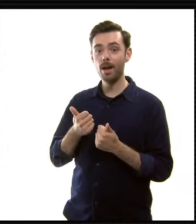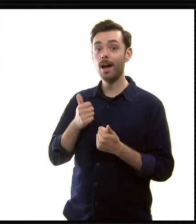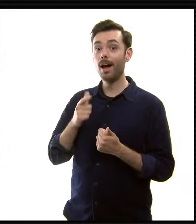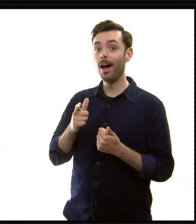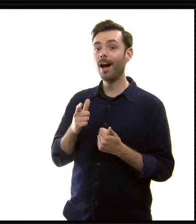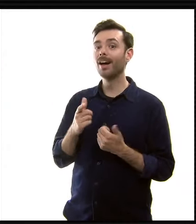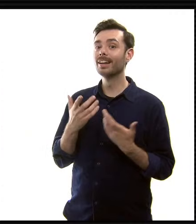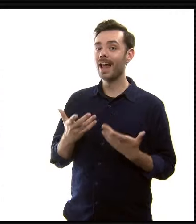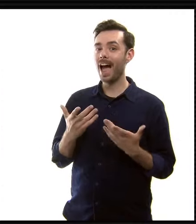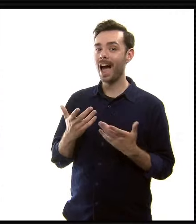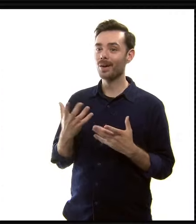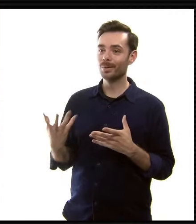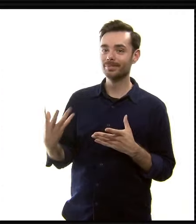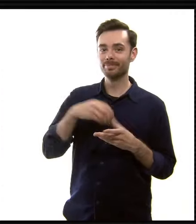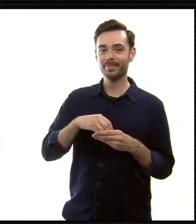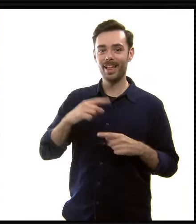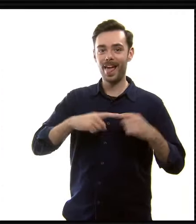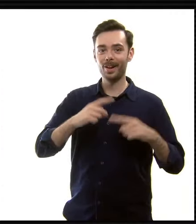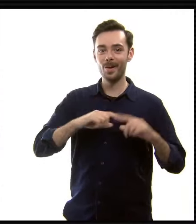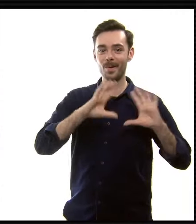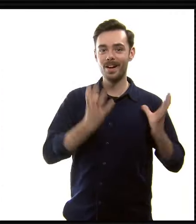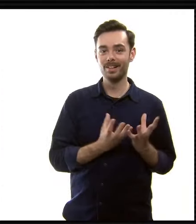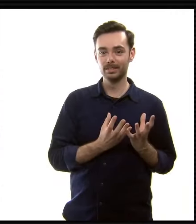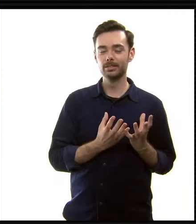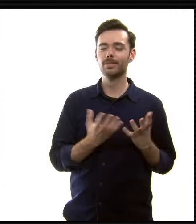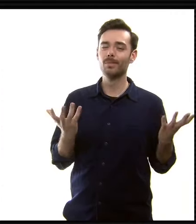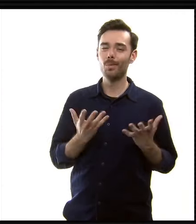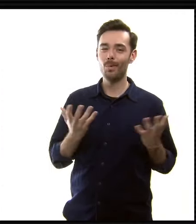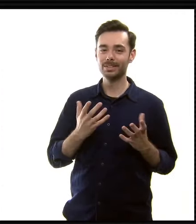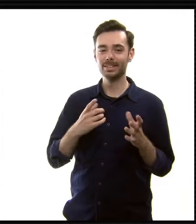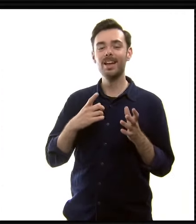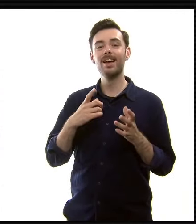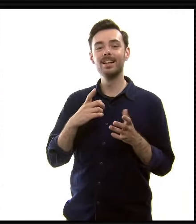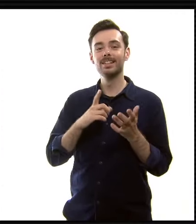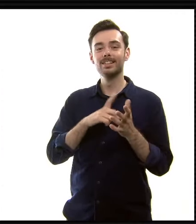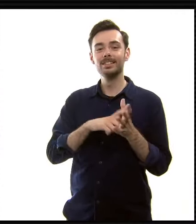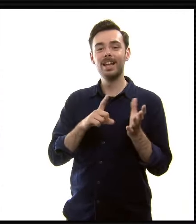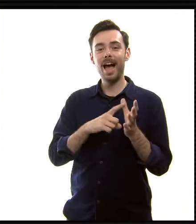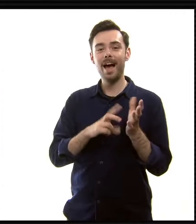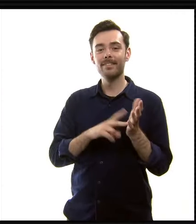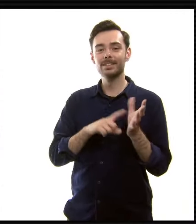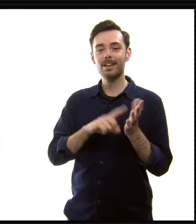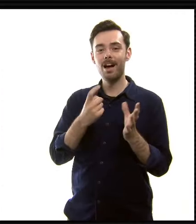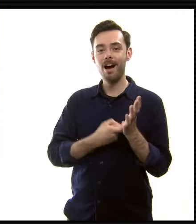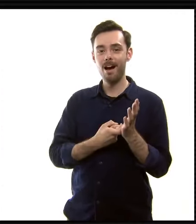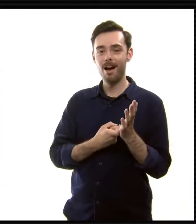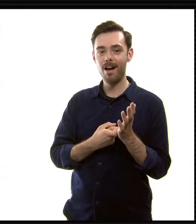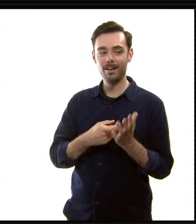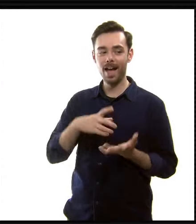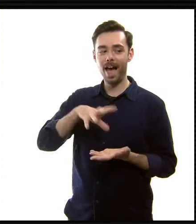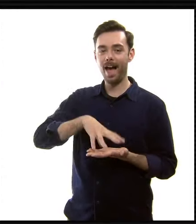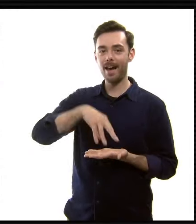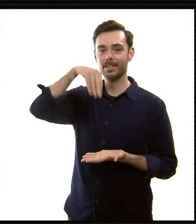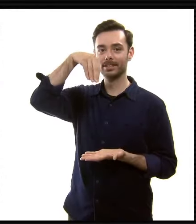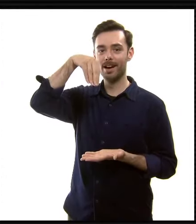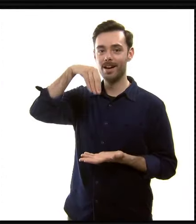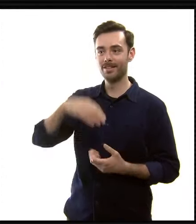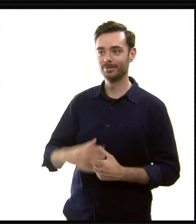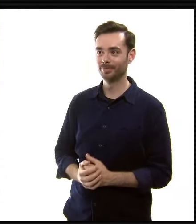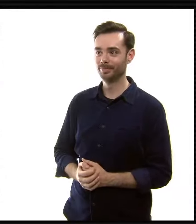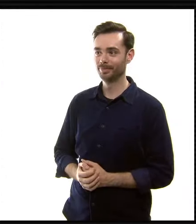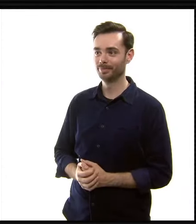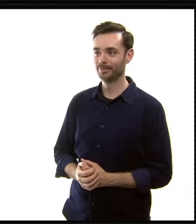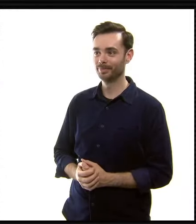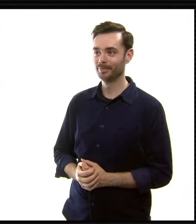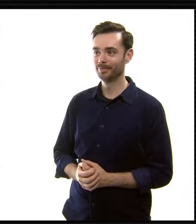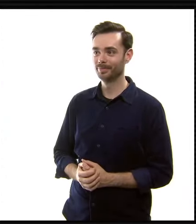I'm talking, of course, about James Cameron's Avatar. I have heard of it. Tell me more. Yeah, it's even better. So to tell us all a